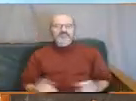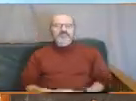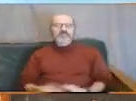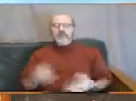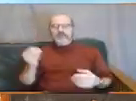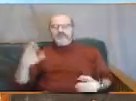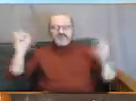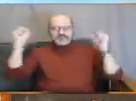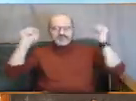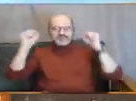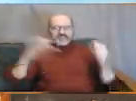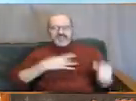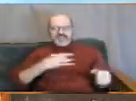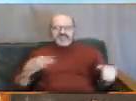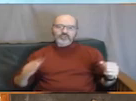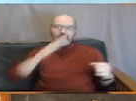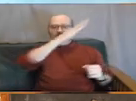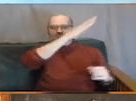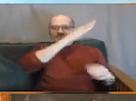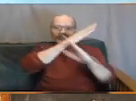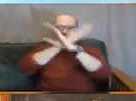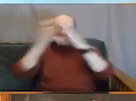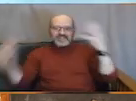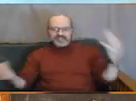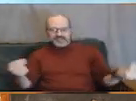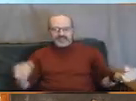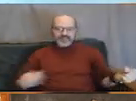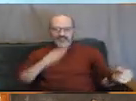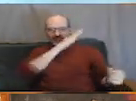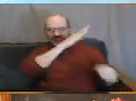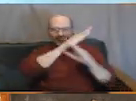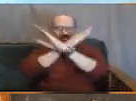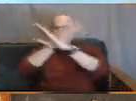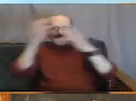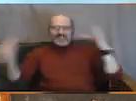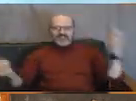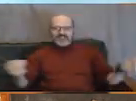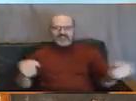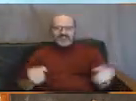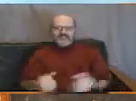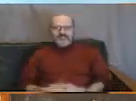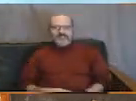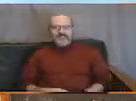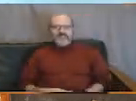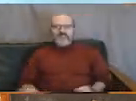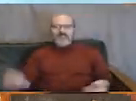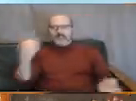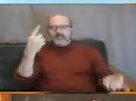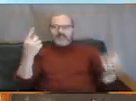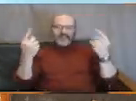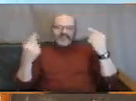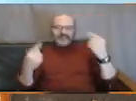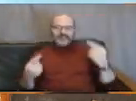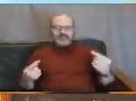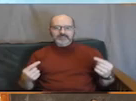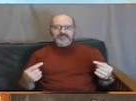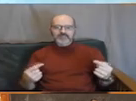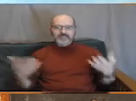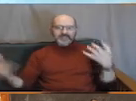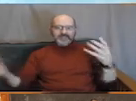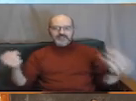Mr. Staley likes to say, cross, catch, catch. Cross, cross, catch, catch. Up, under, catch,